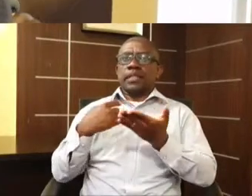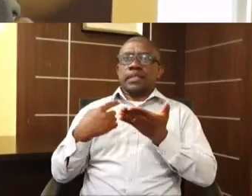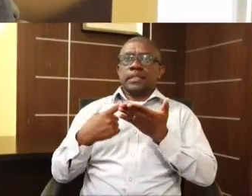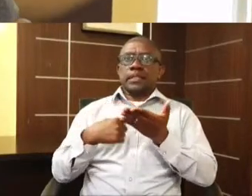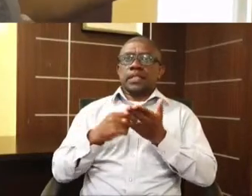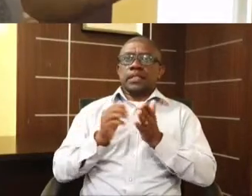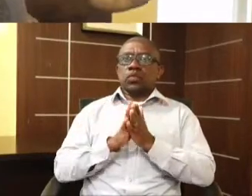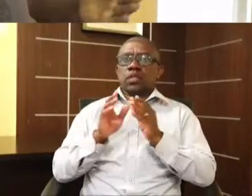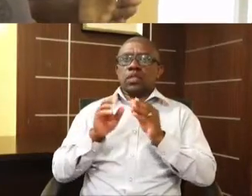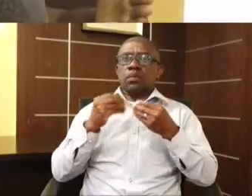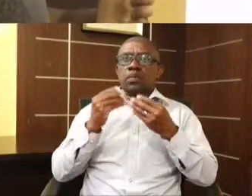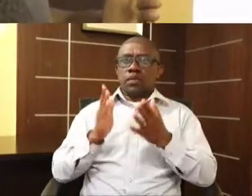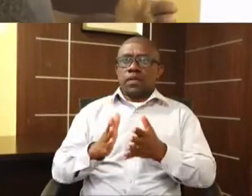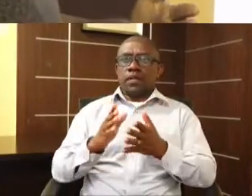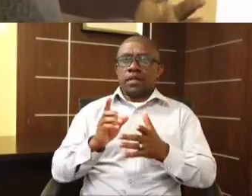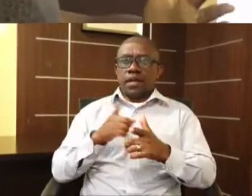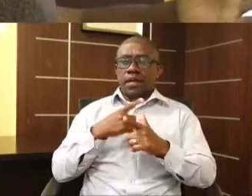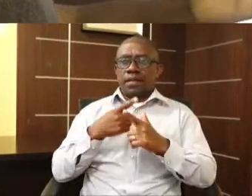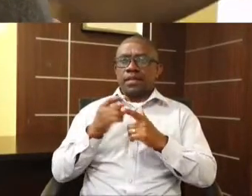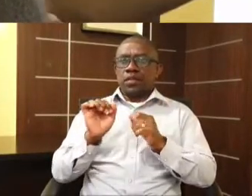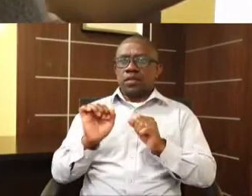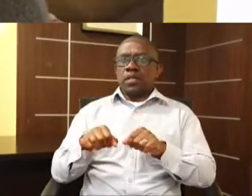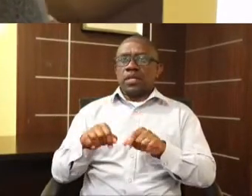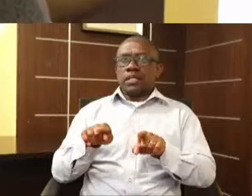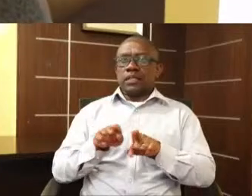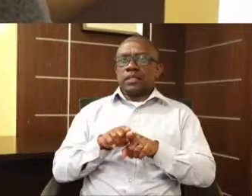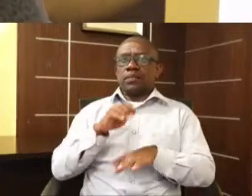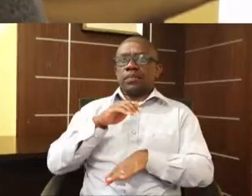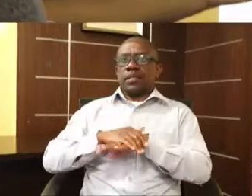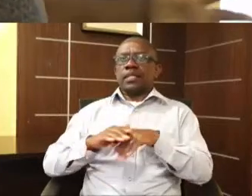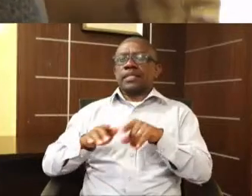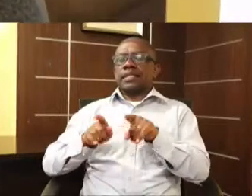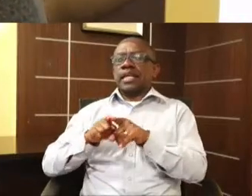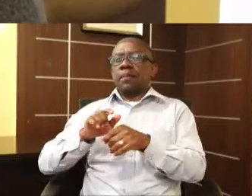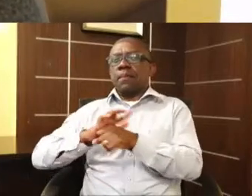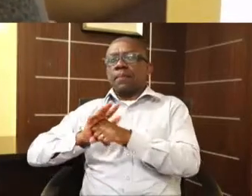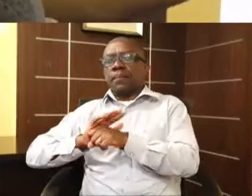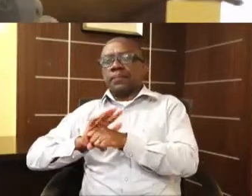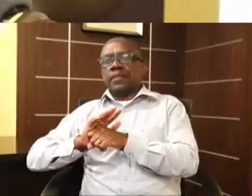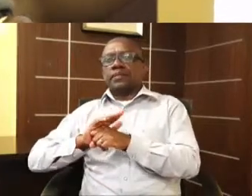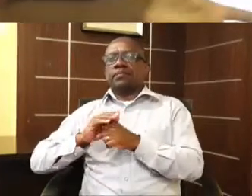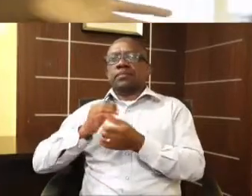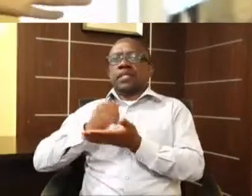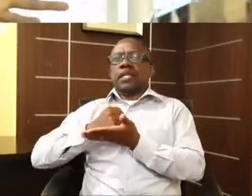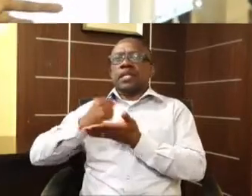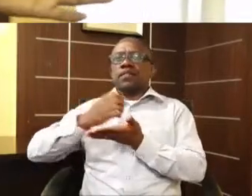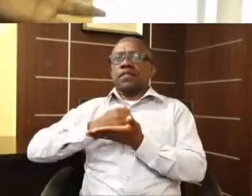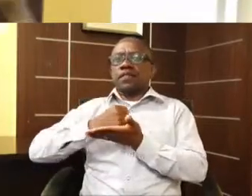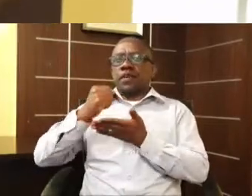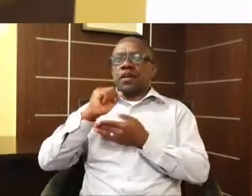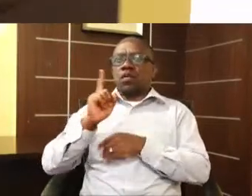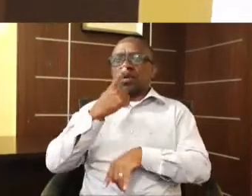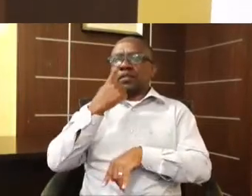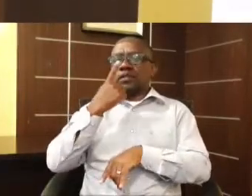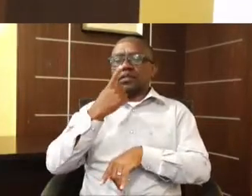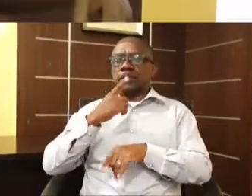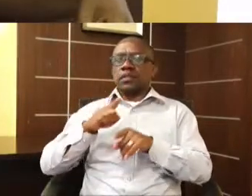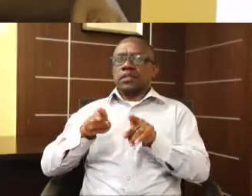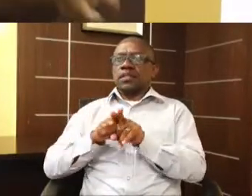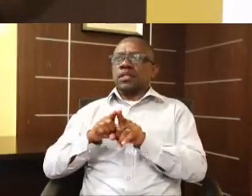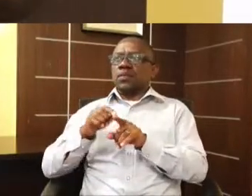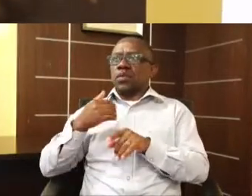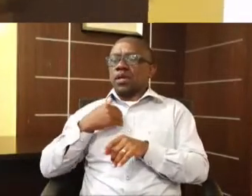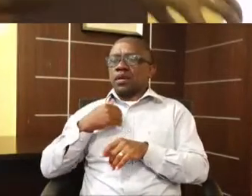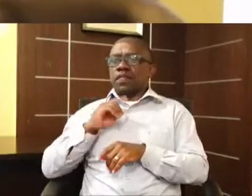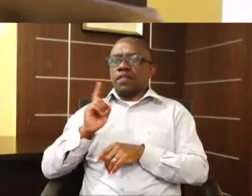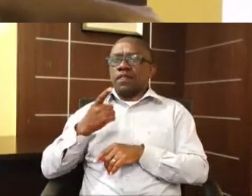they're like, you can get as many as 10 referrals at a go. So you get the first